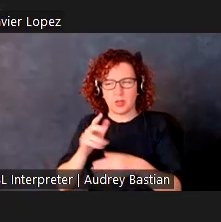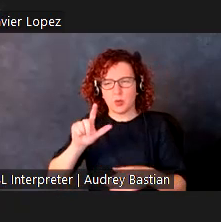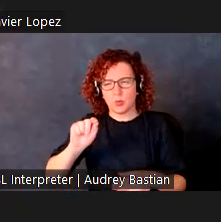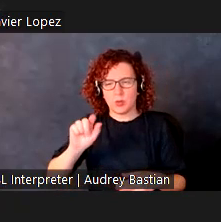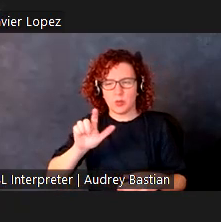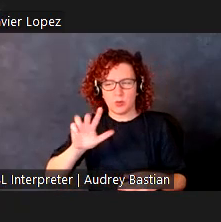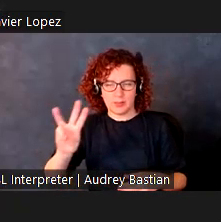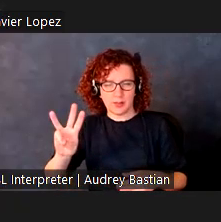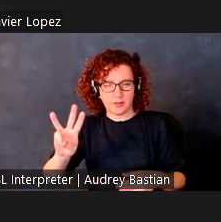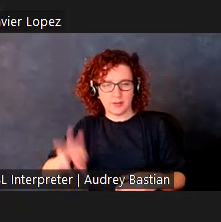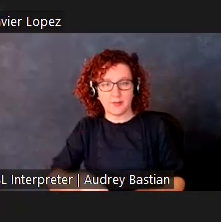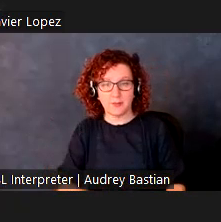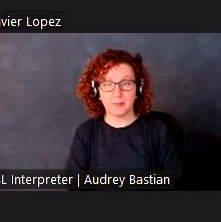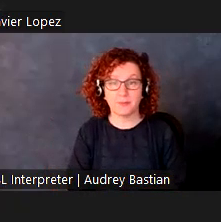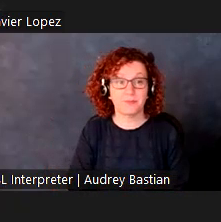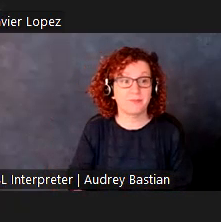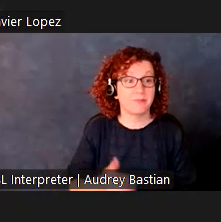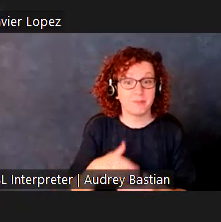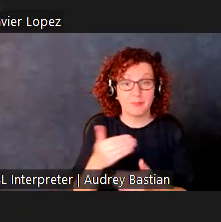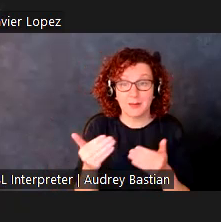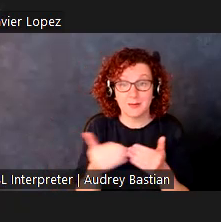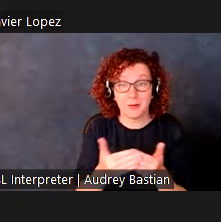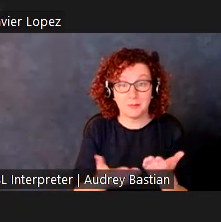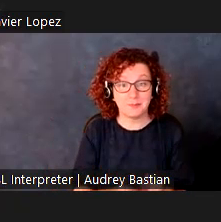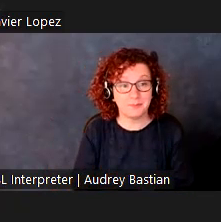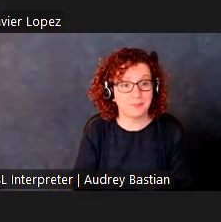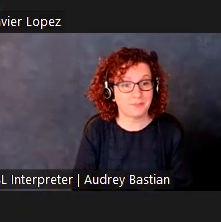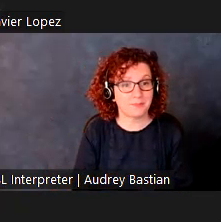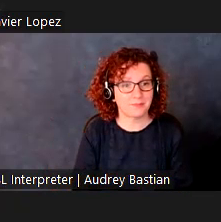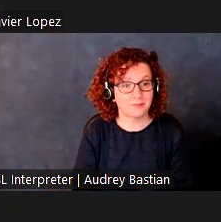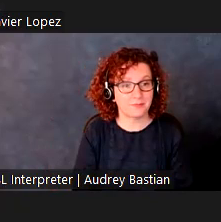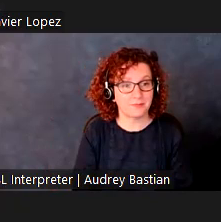2026. Next slide, please.